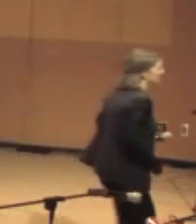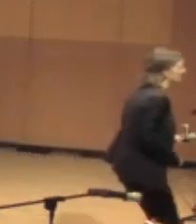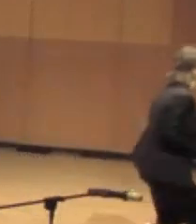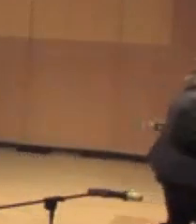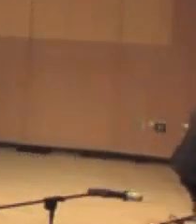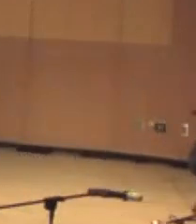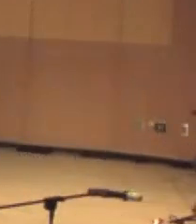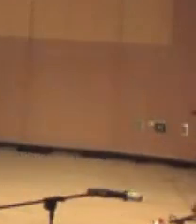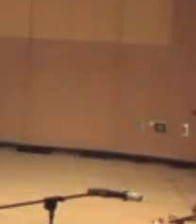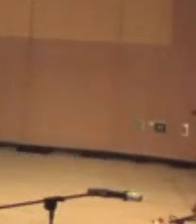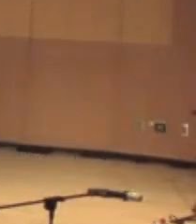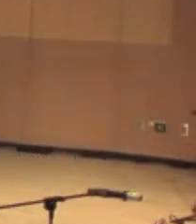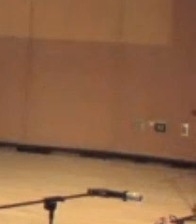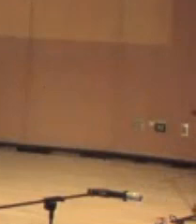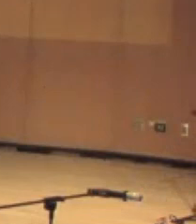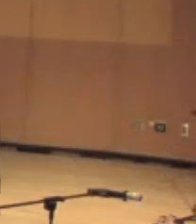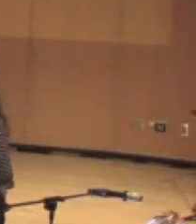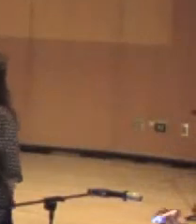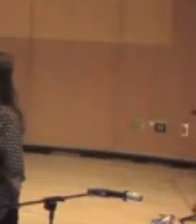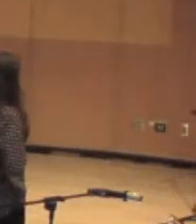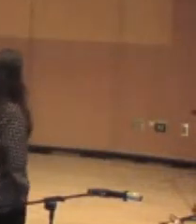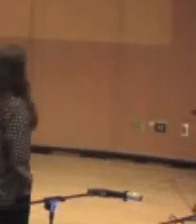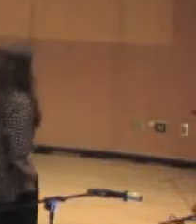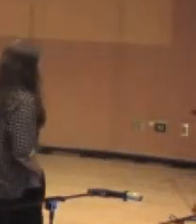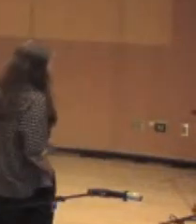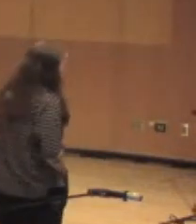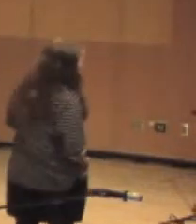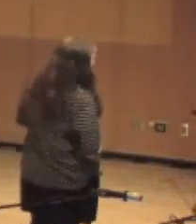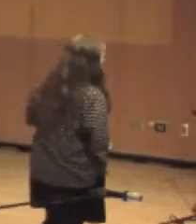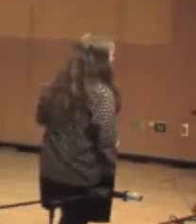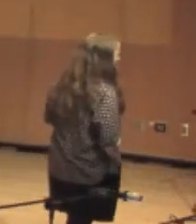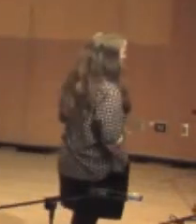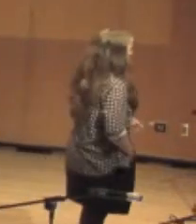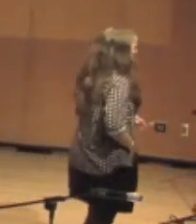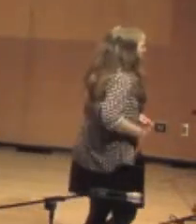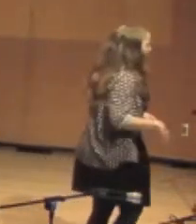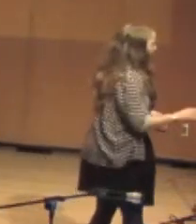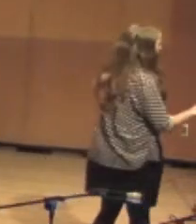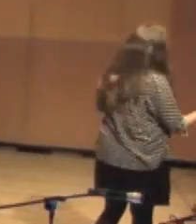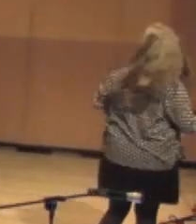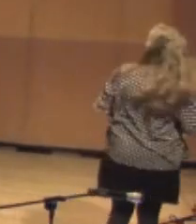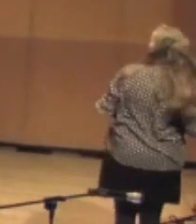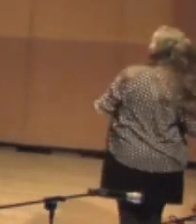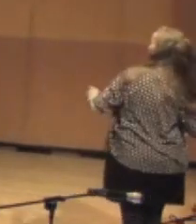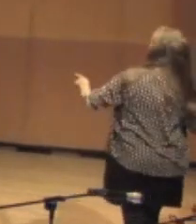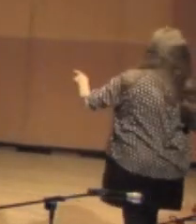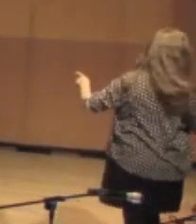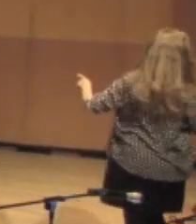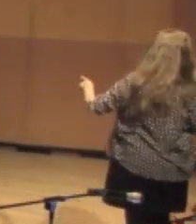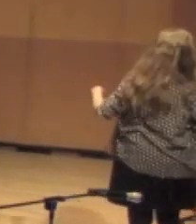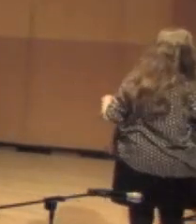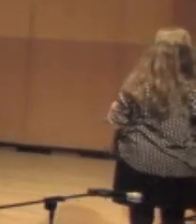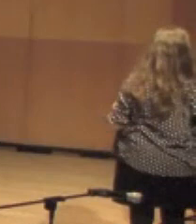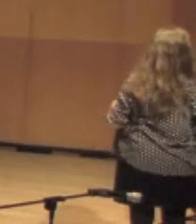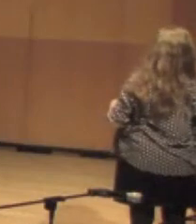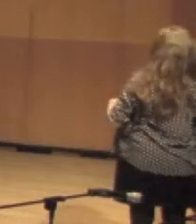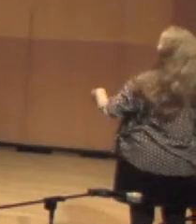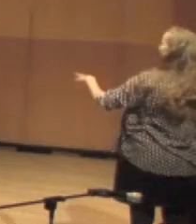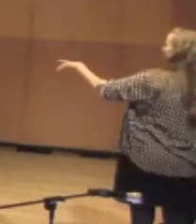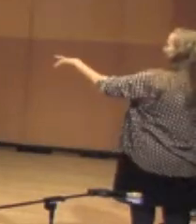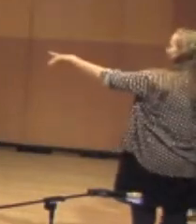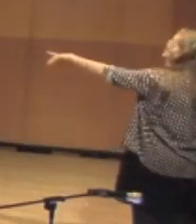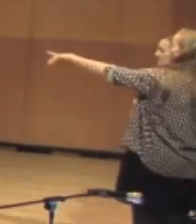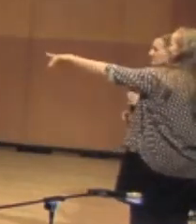oh that one just died you don't have to worry now you can turn it off okay just leave it